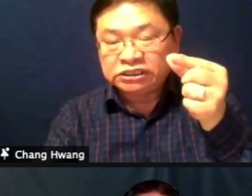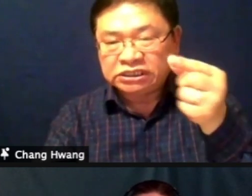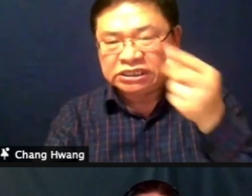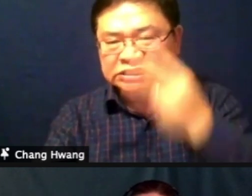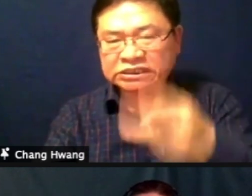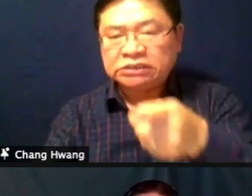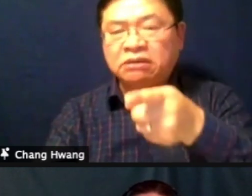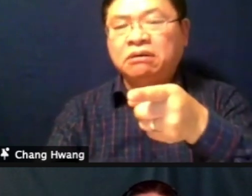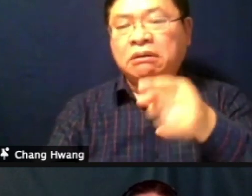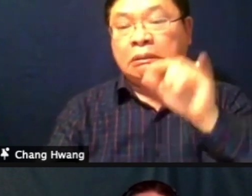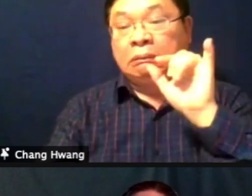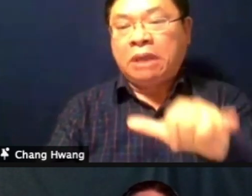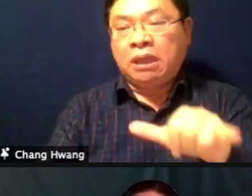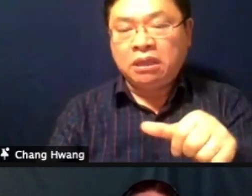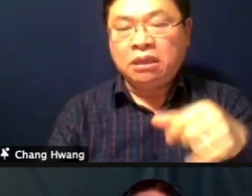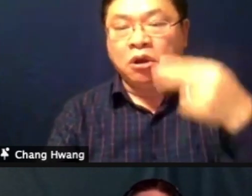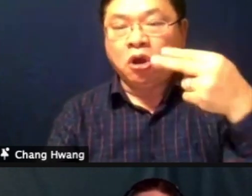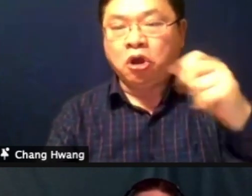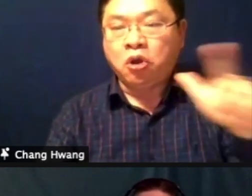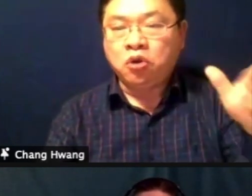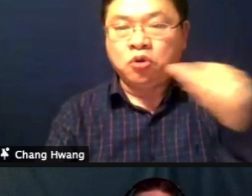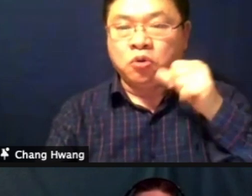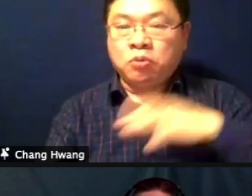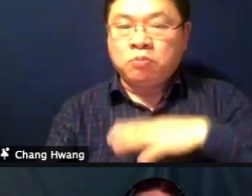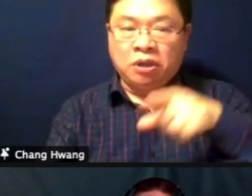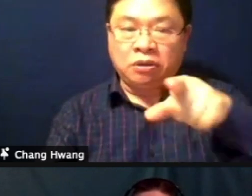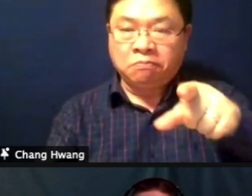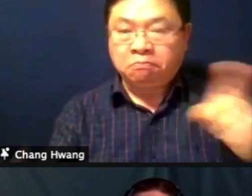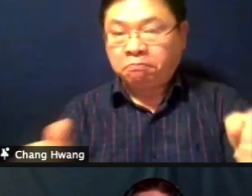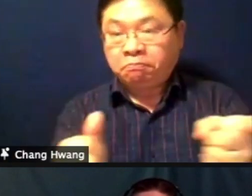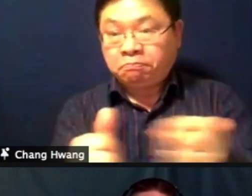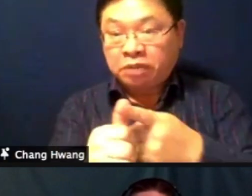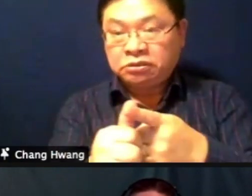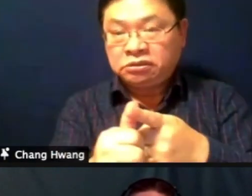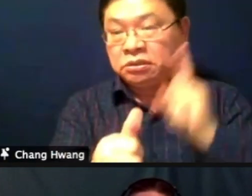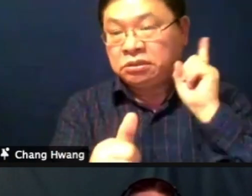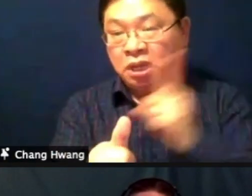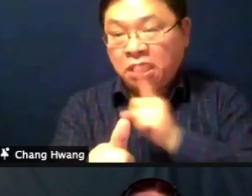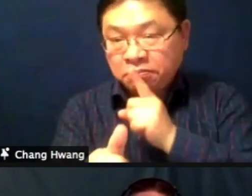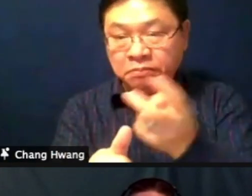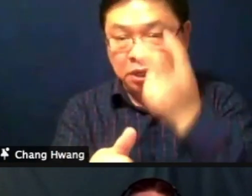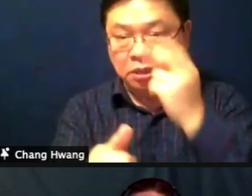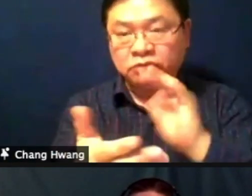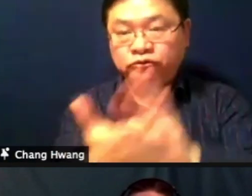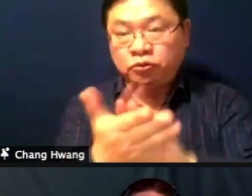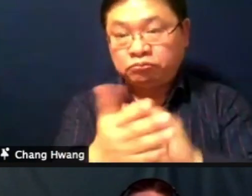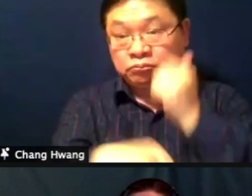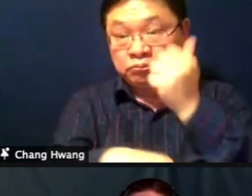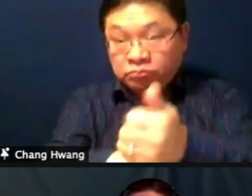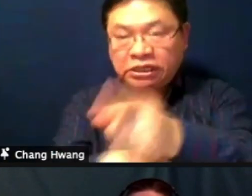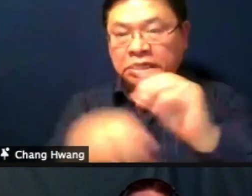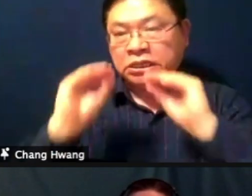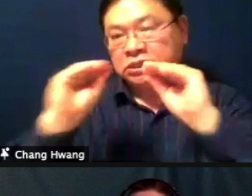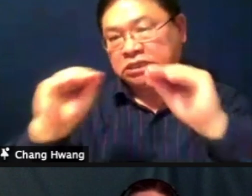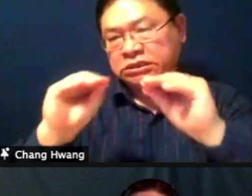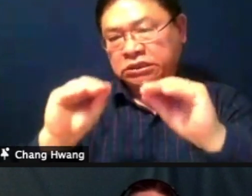Here's D, and then here's G. So we have an indication there